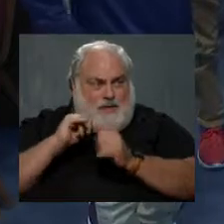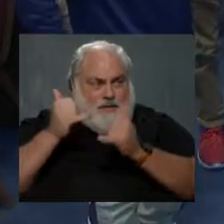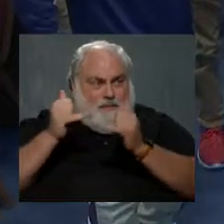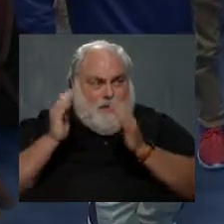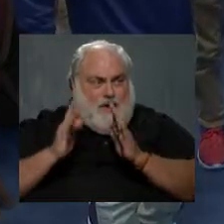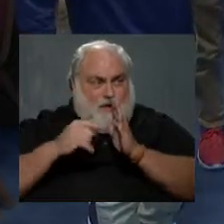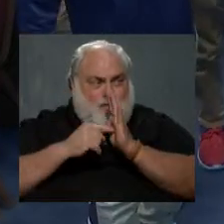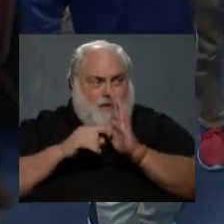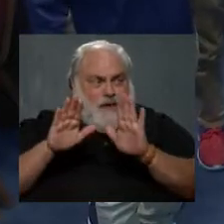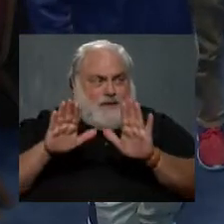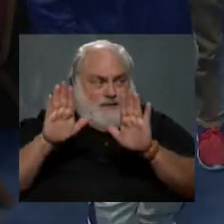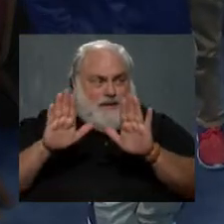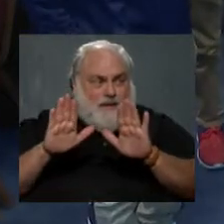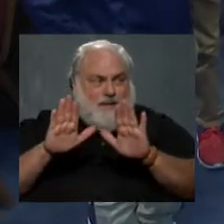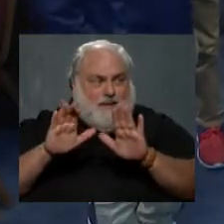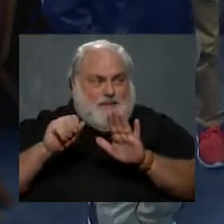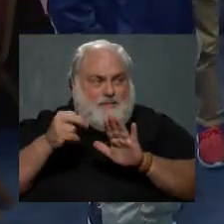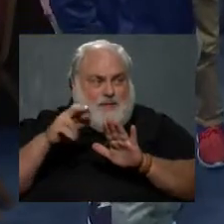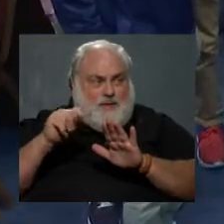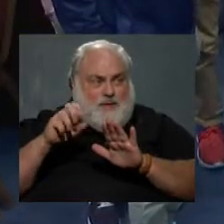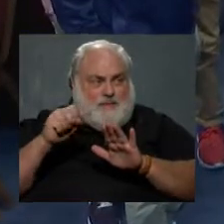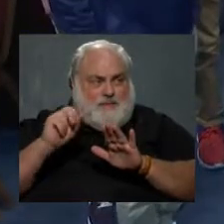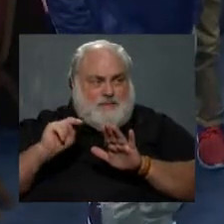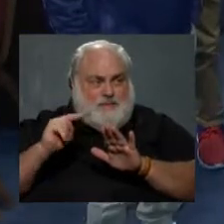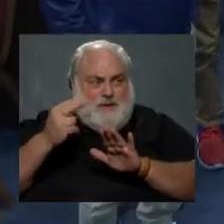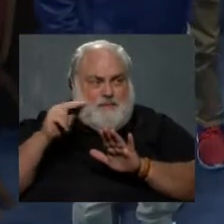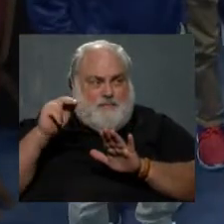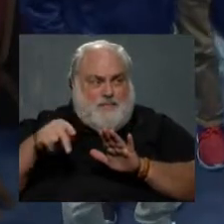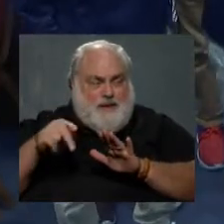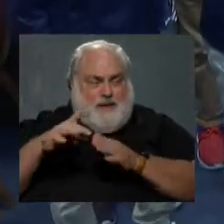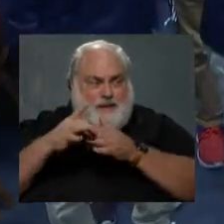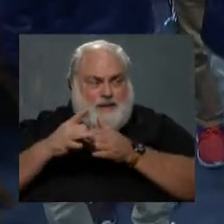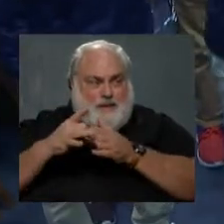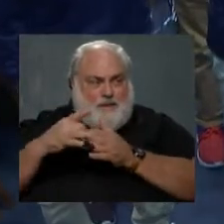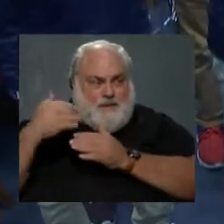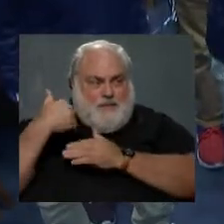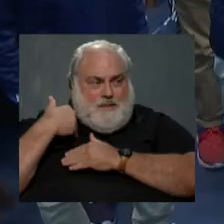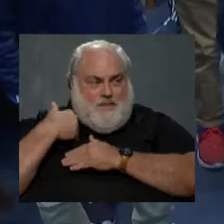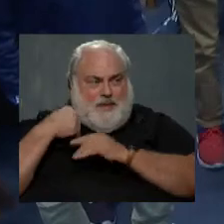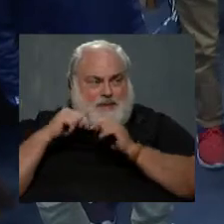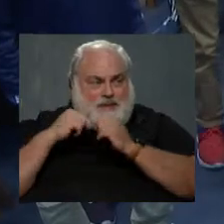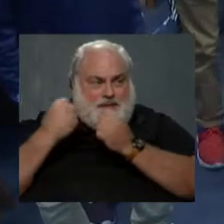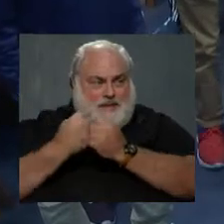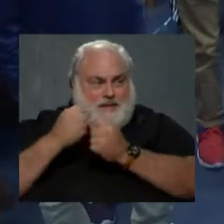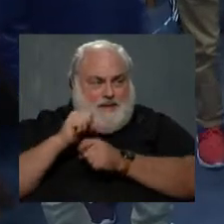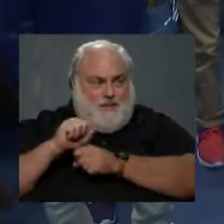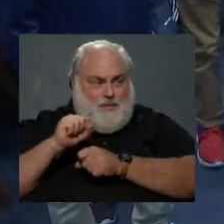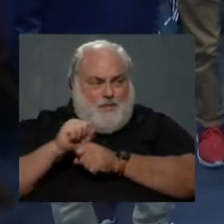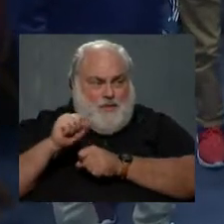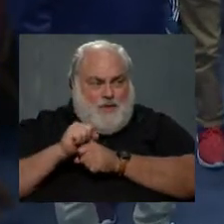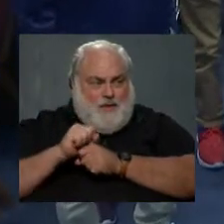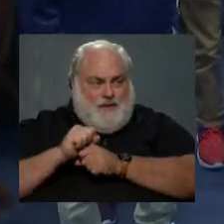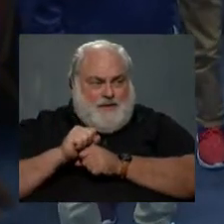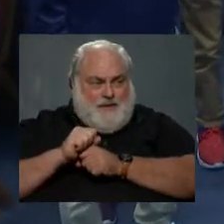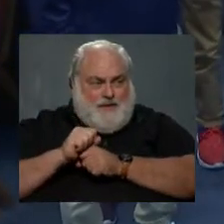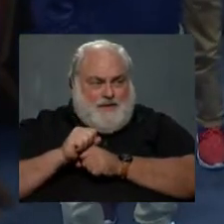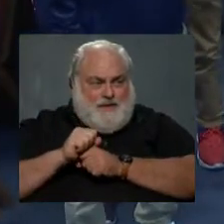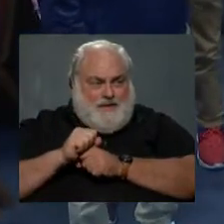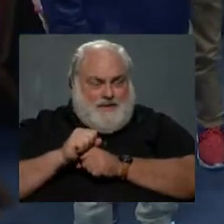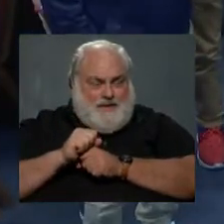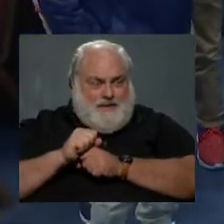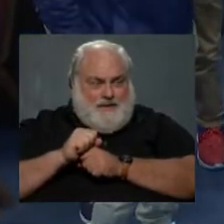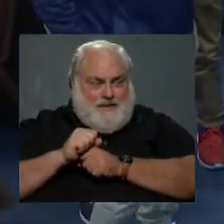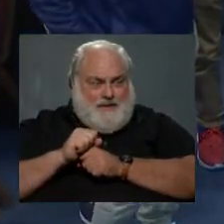coaches exemplified outstanding sportsmanship, participation, leadership, responsibility, and teamwork. Thank